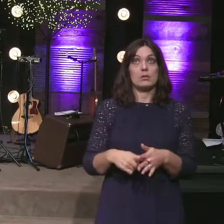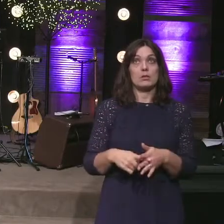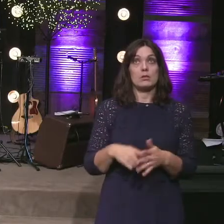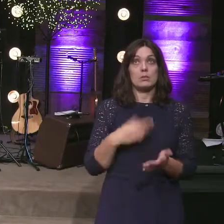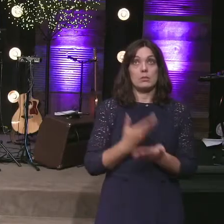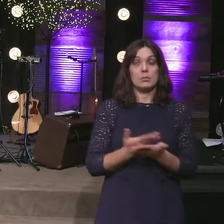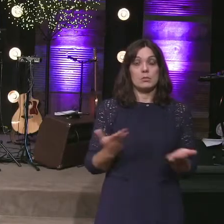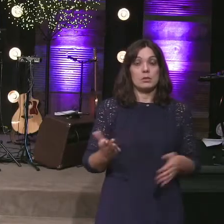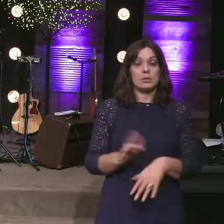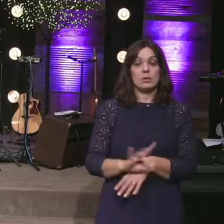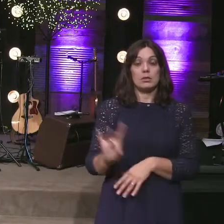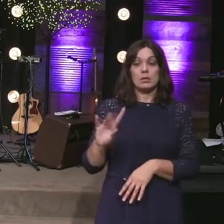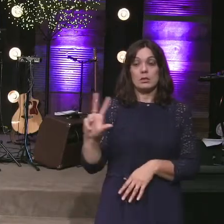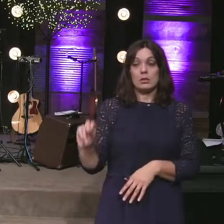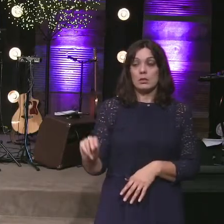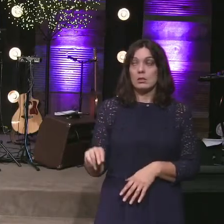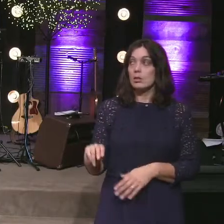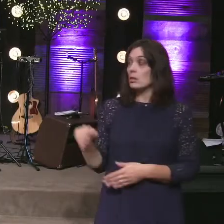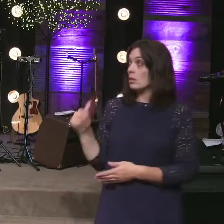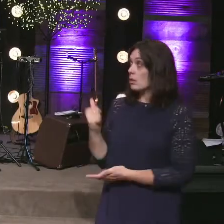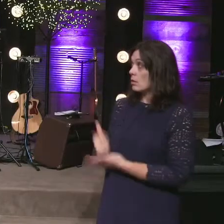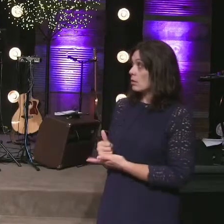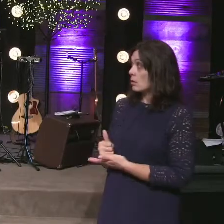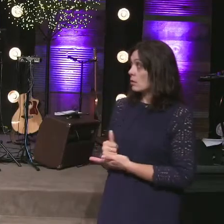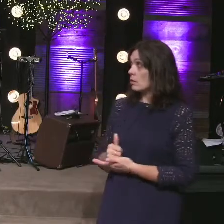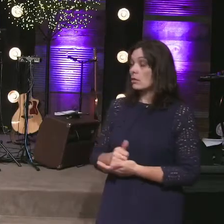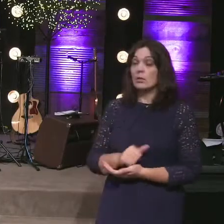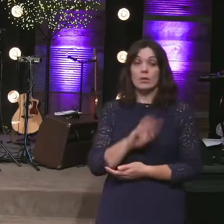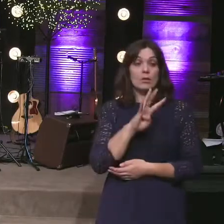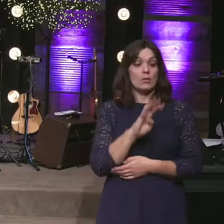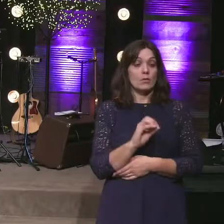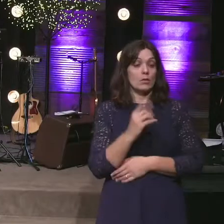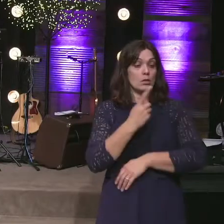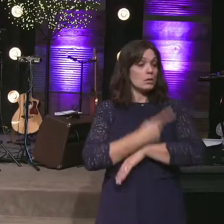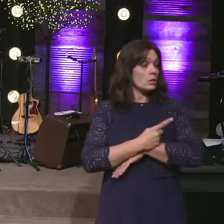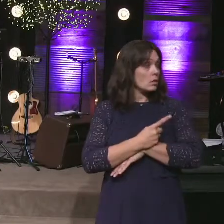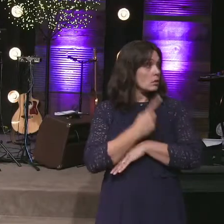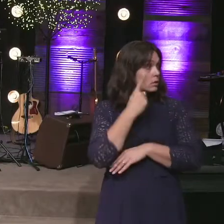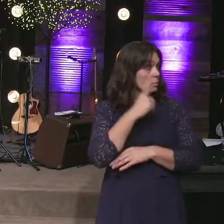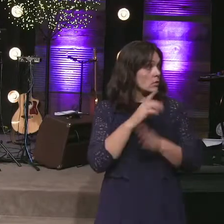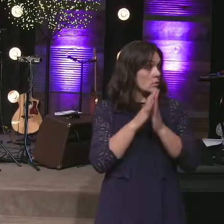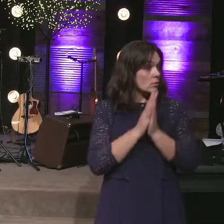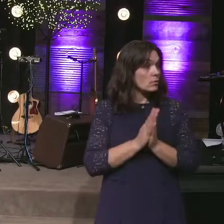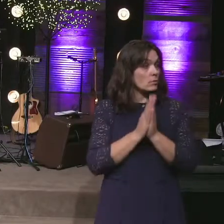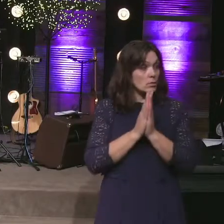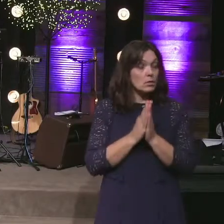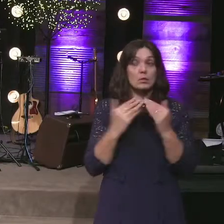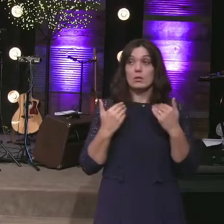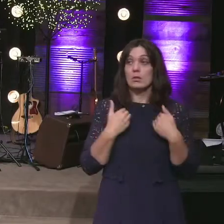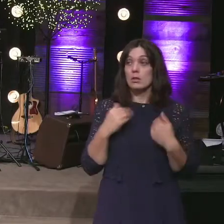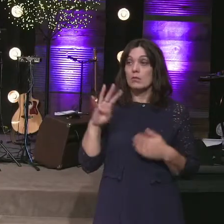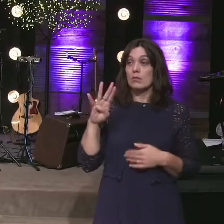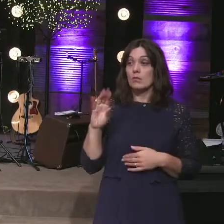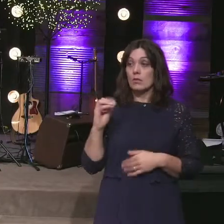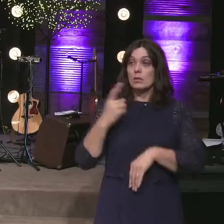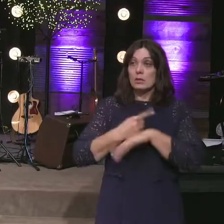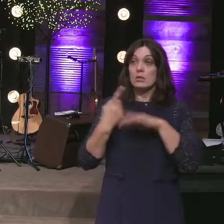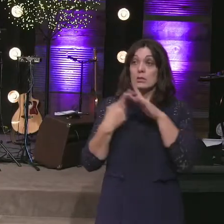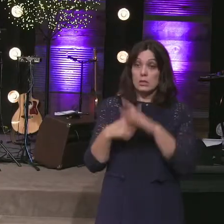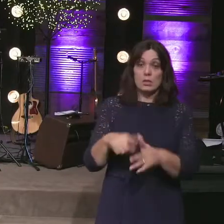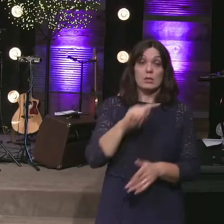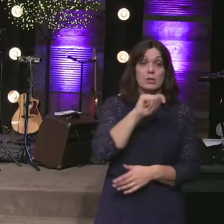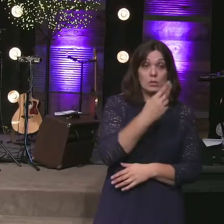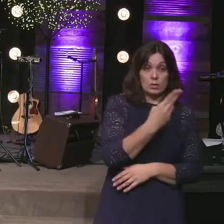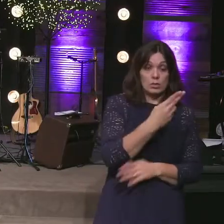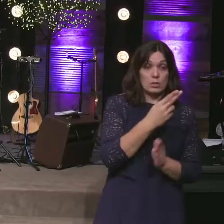8:30. Amen. And the 40 days of prayer actually is, there are 40 days starting on Thursday that are leading up to